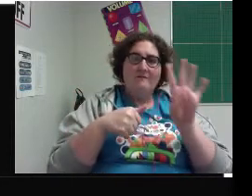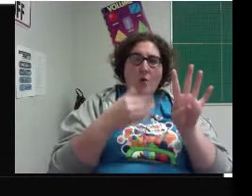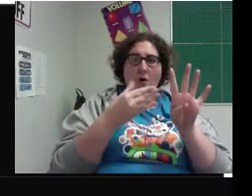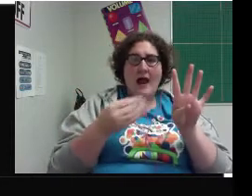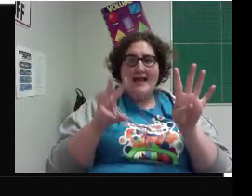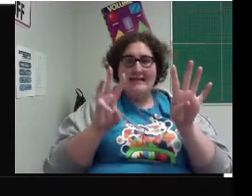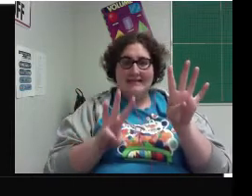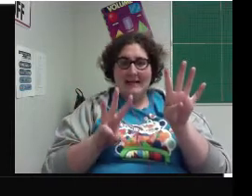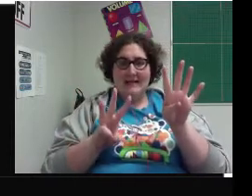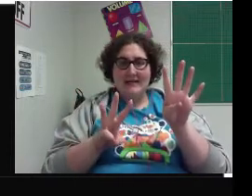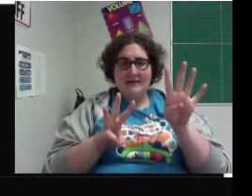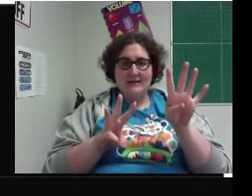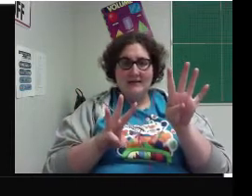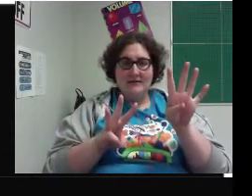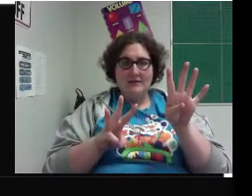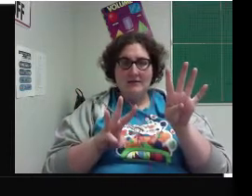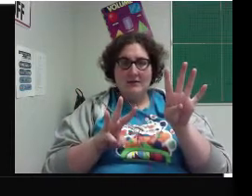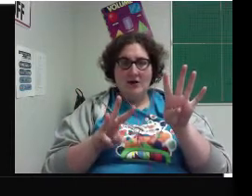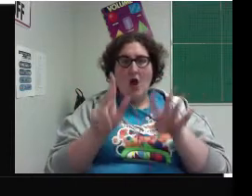and 6